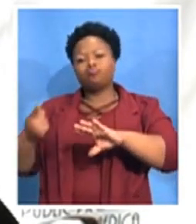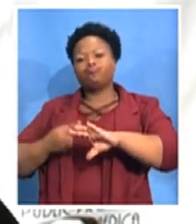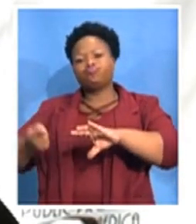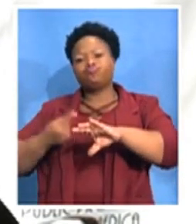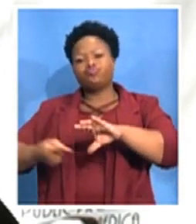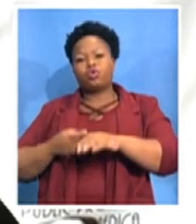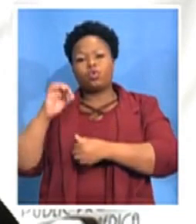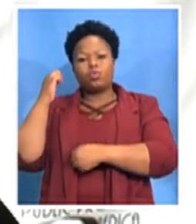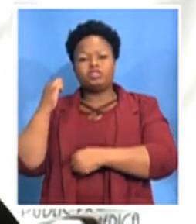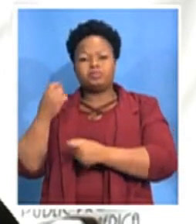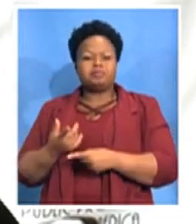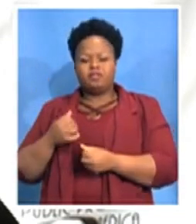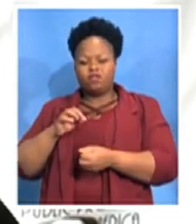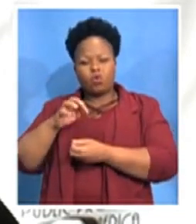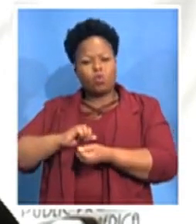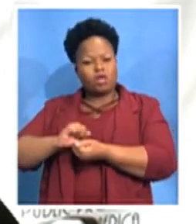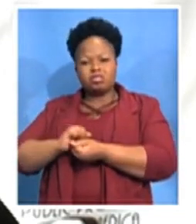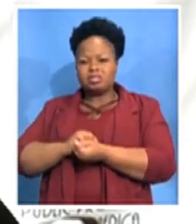of maintenance in this regard.